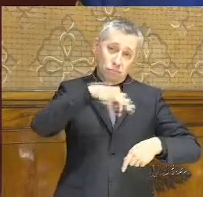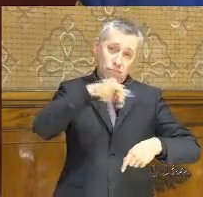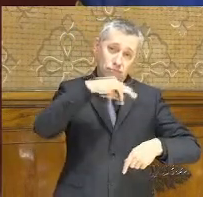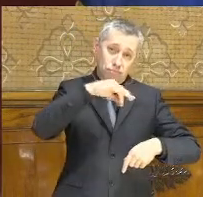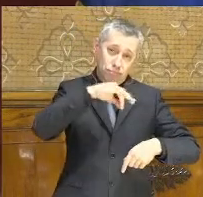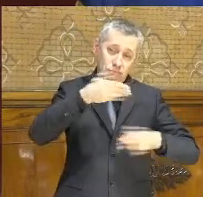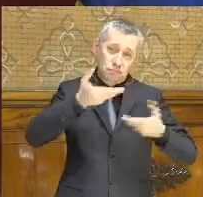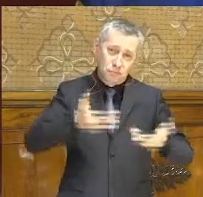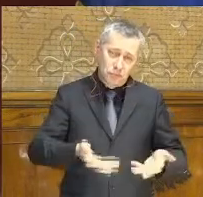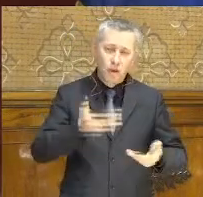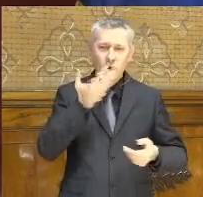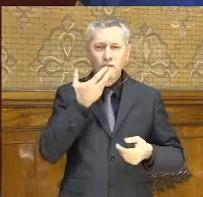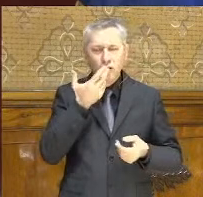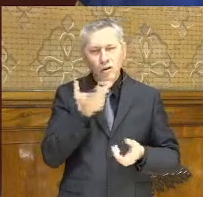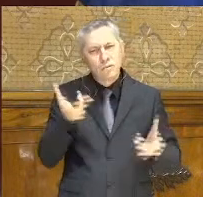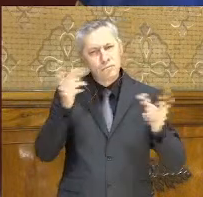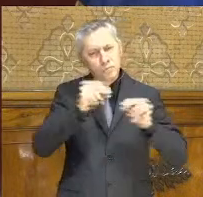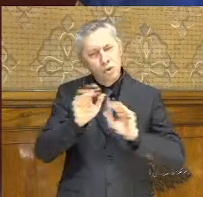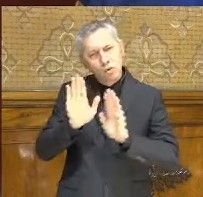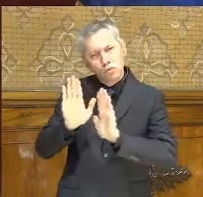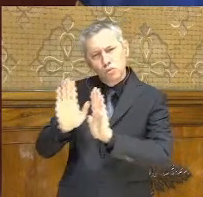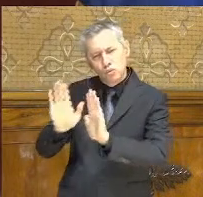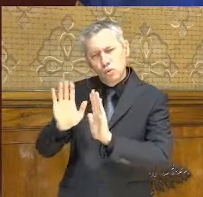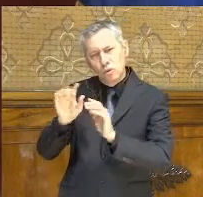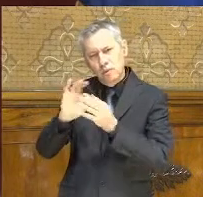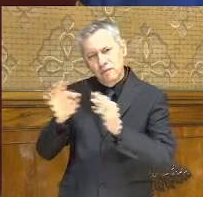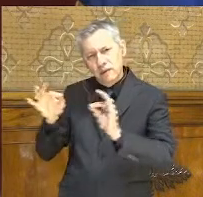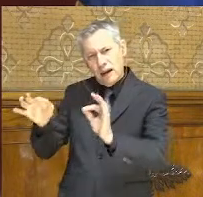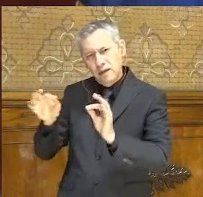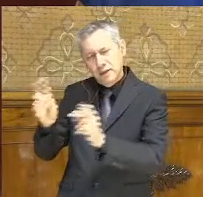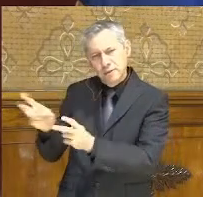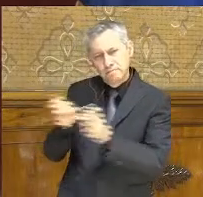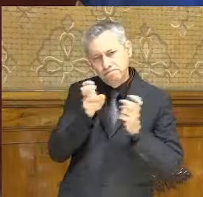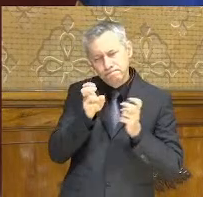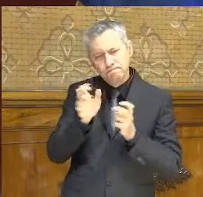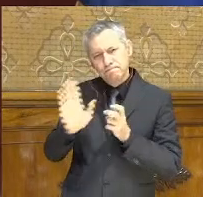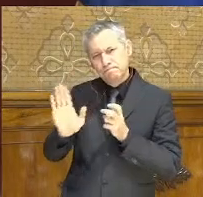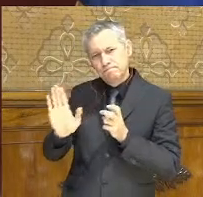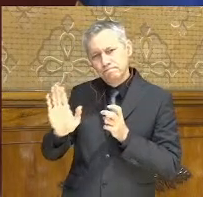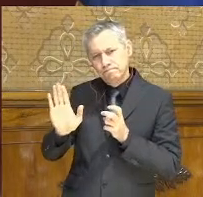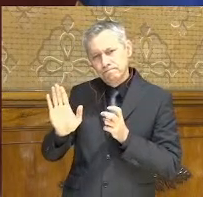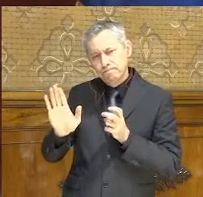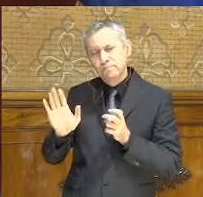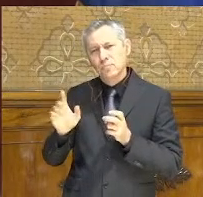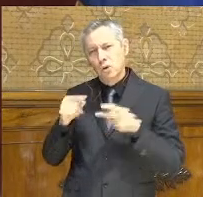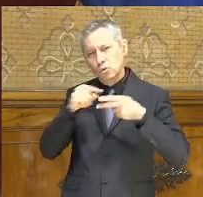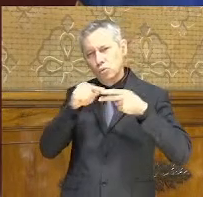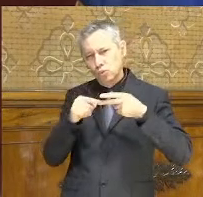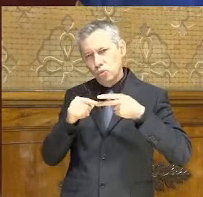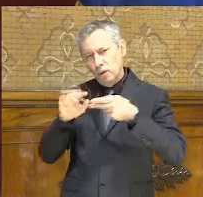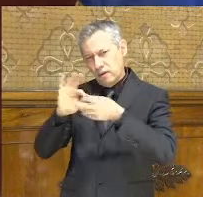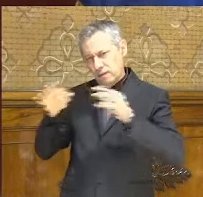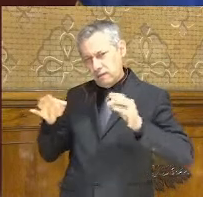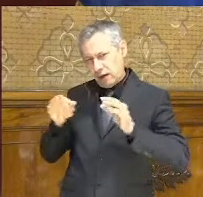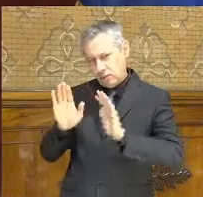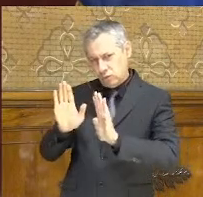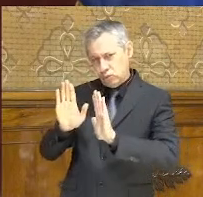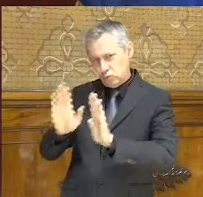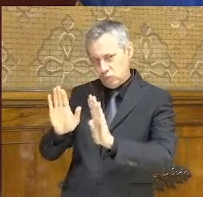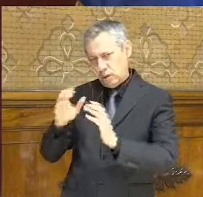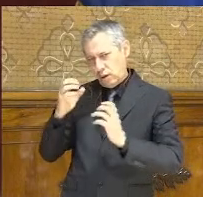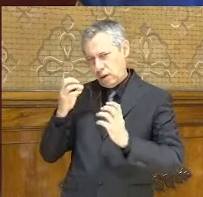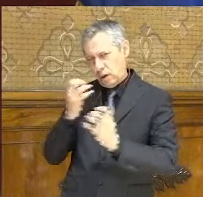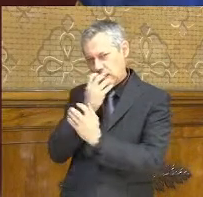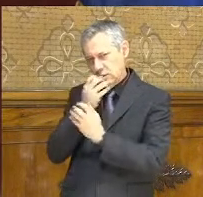you, like a poem, the first two stanzas of the of his great song,